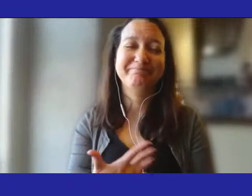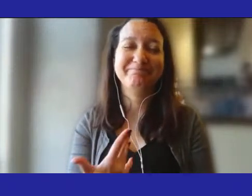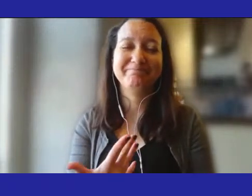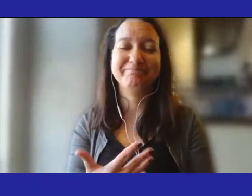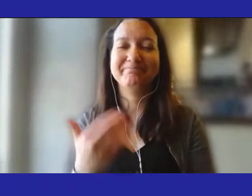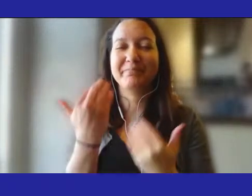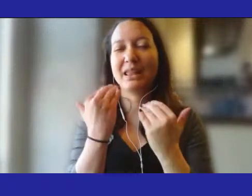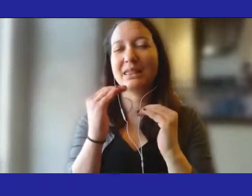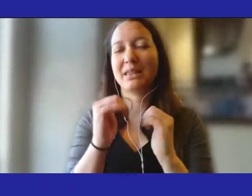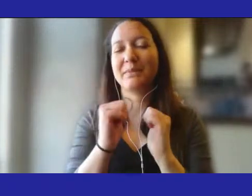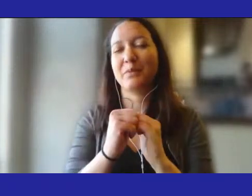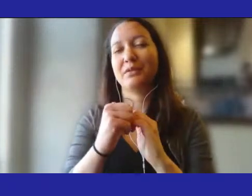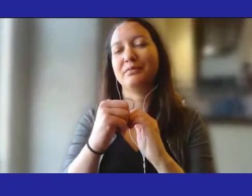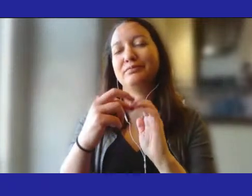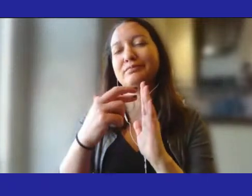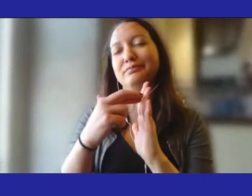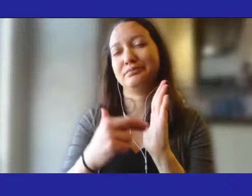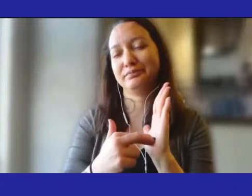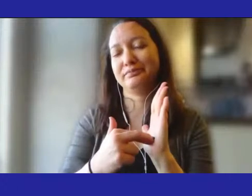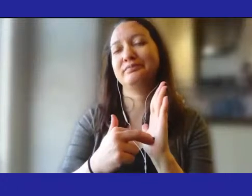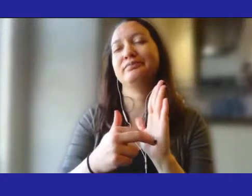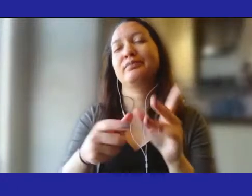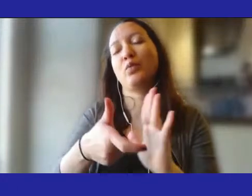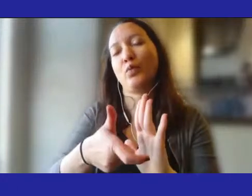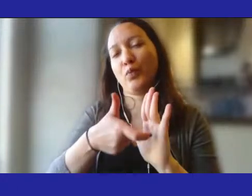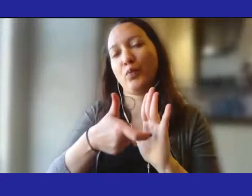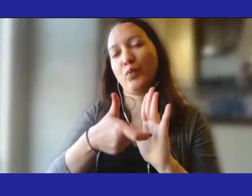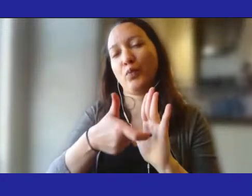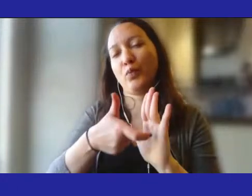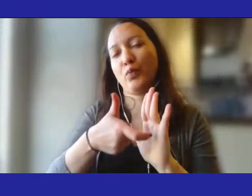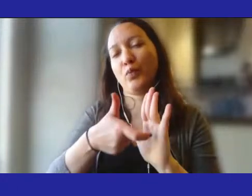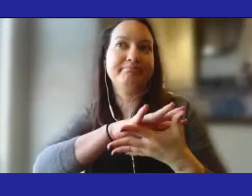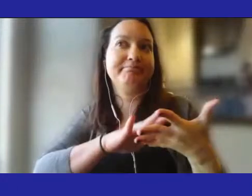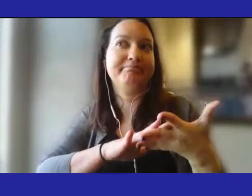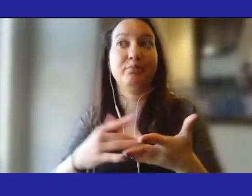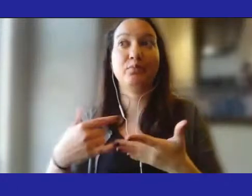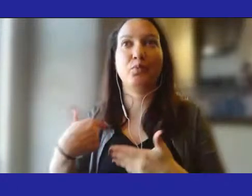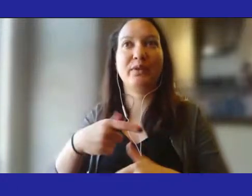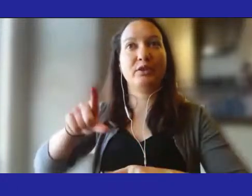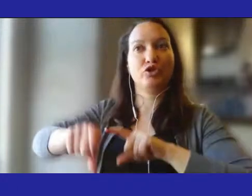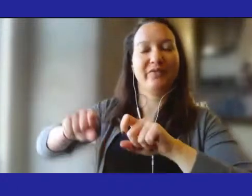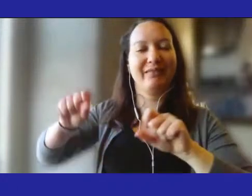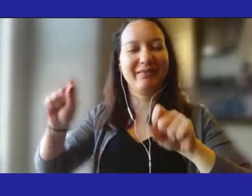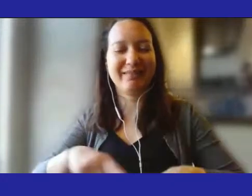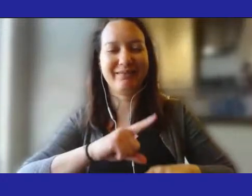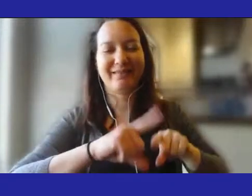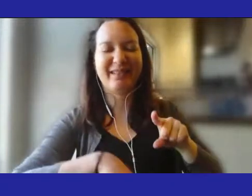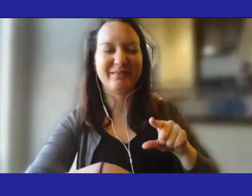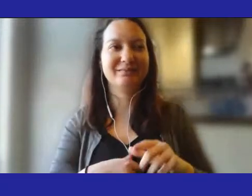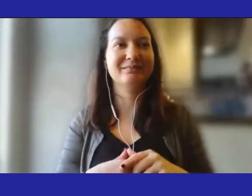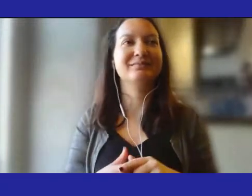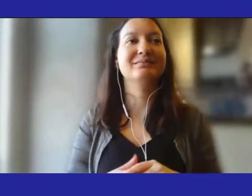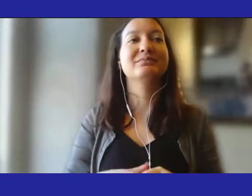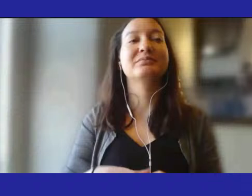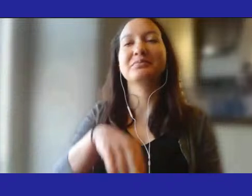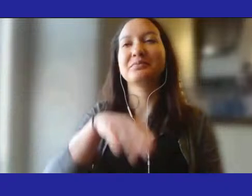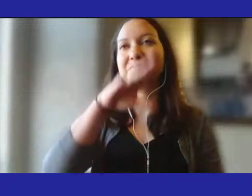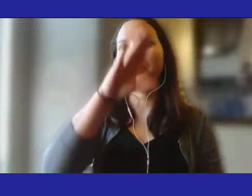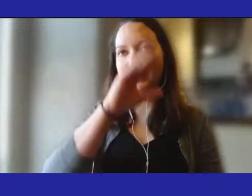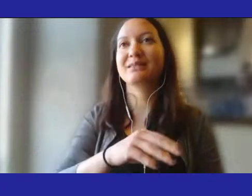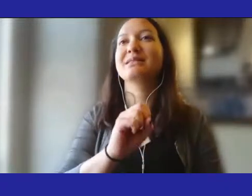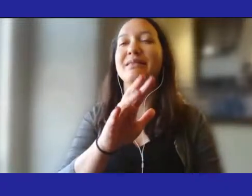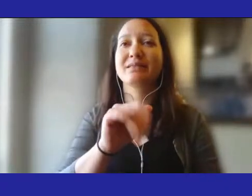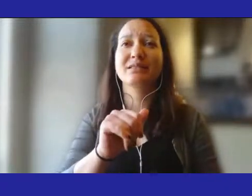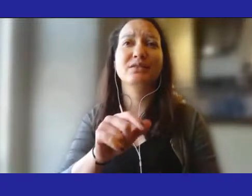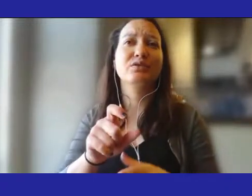the regulatory requirements around what we survey on, and of course, CMS is our guiding